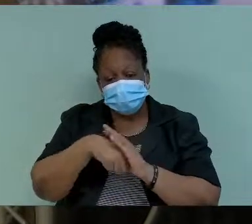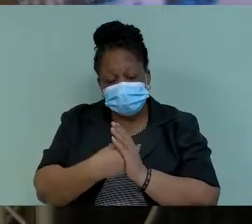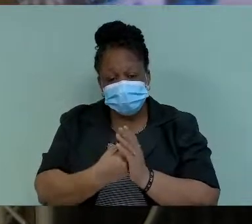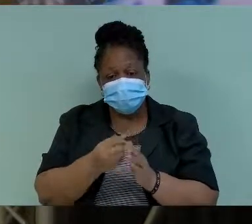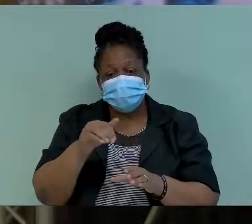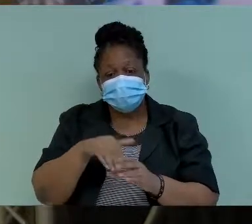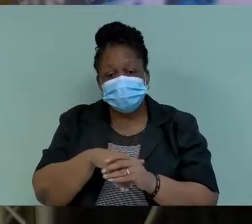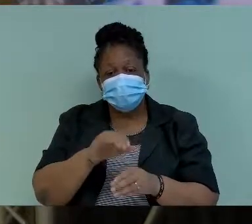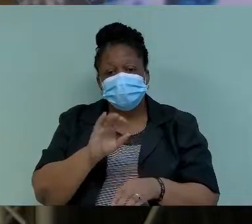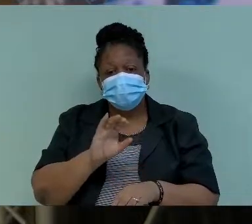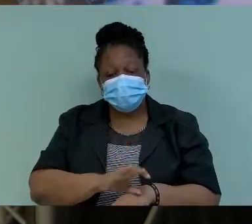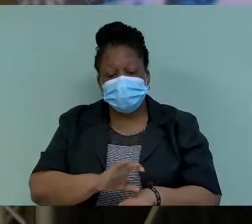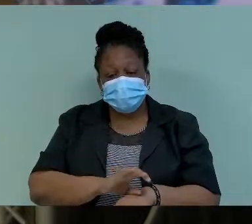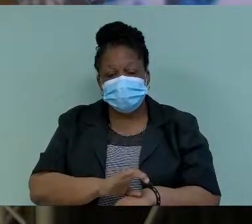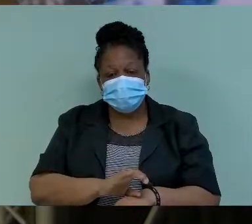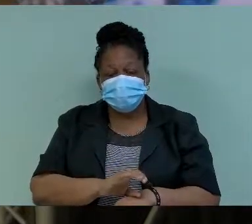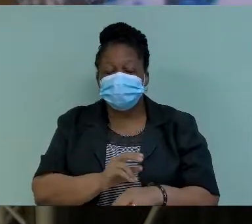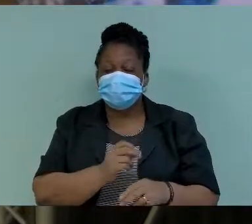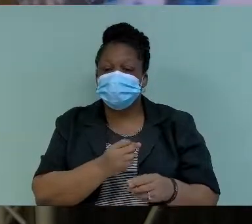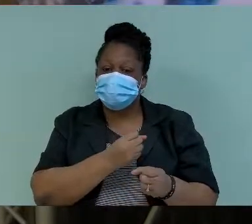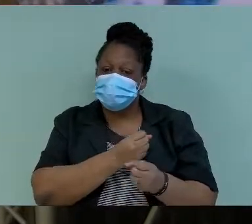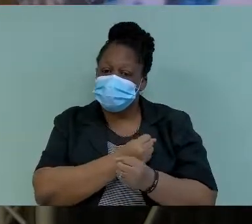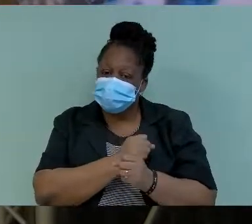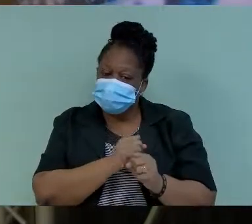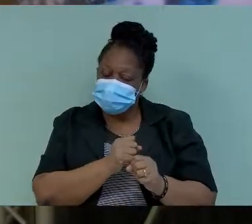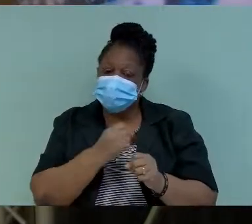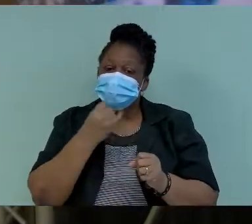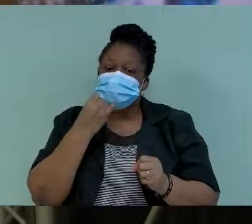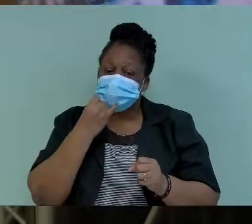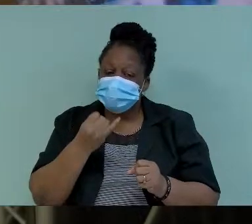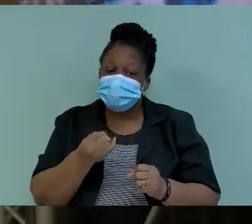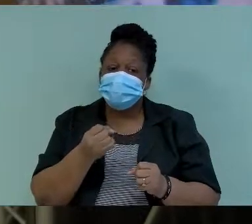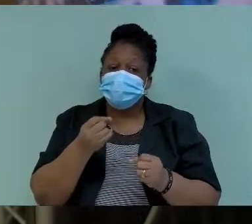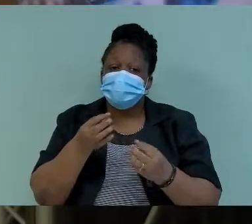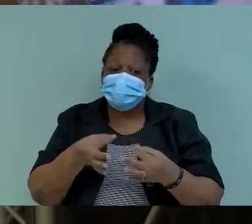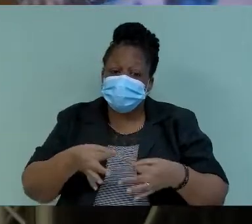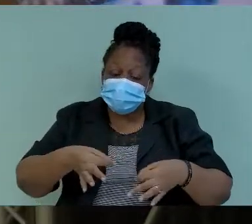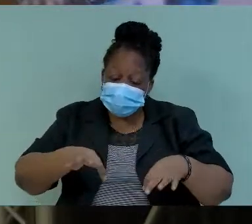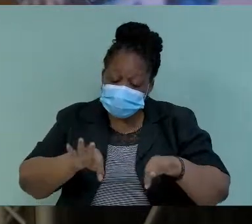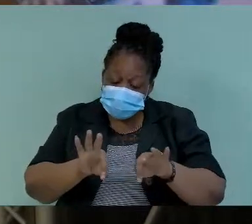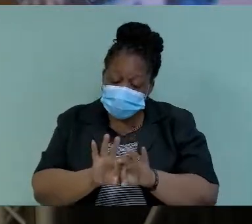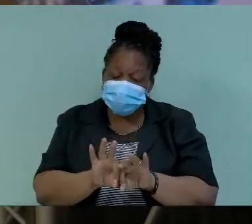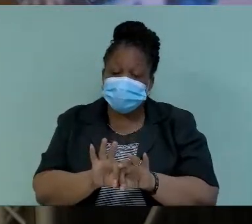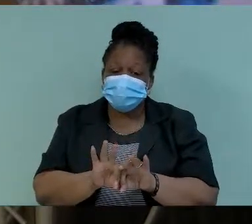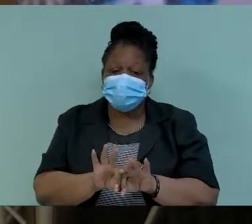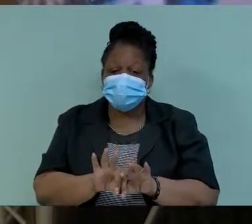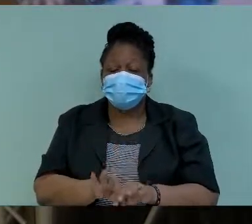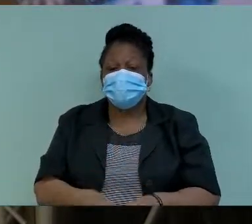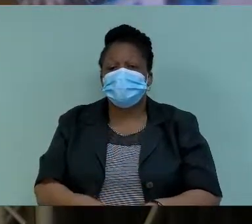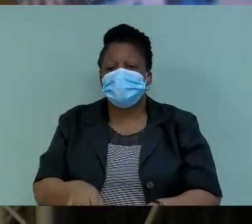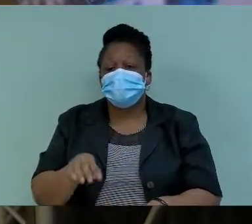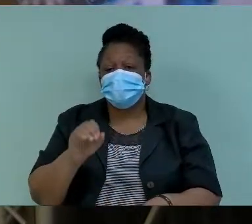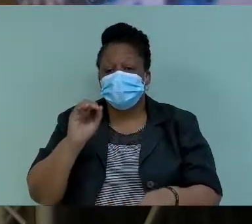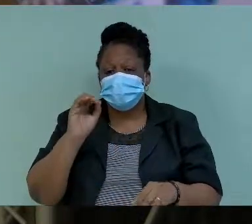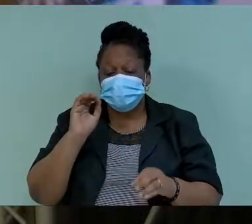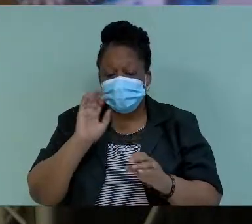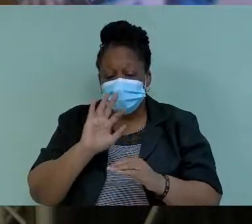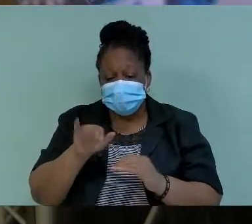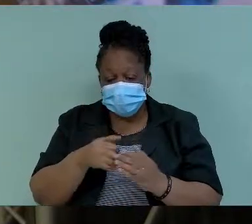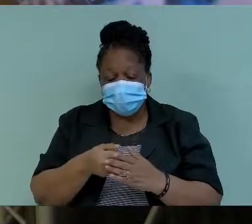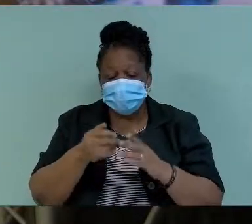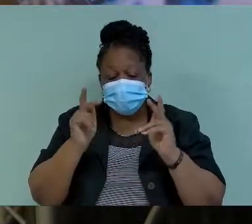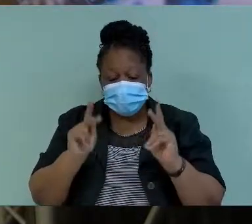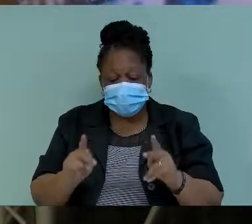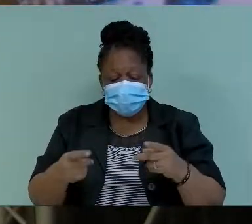We remind you that safety is paramount. The onus then will be on all